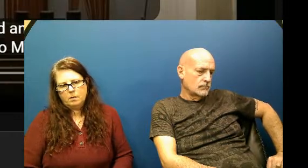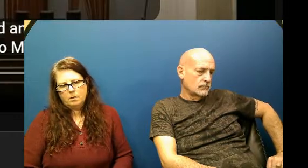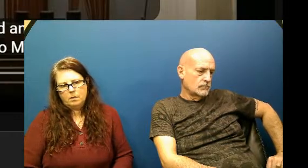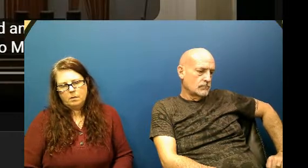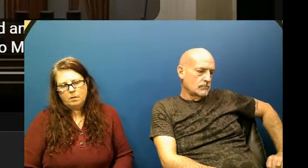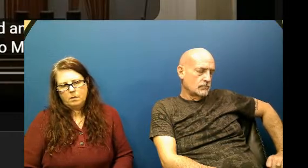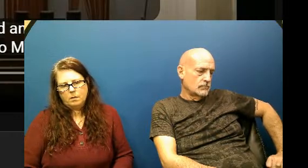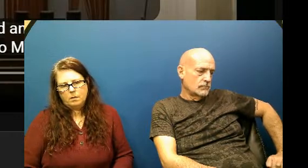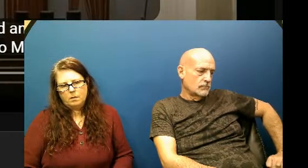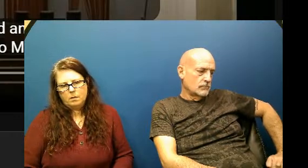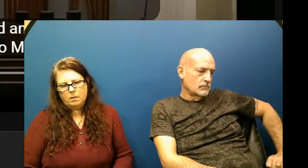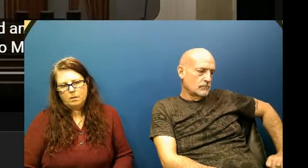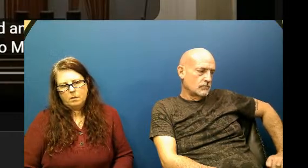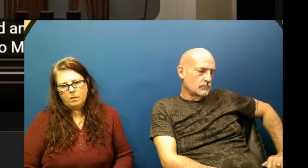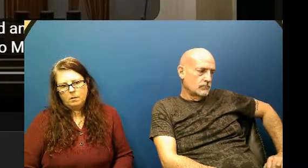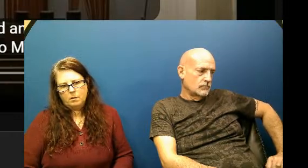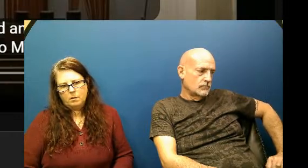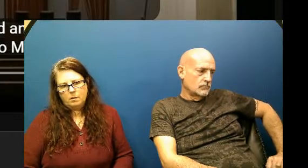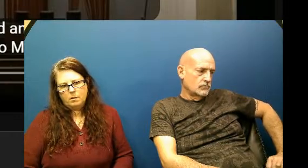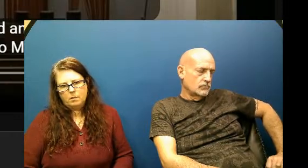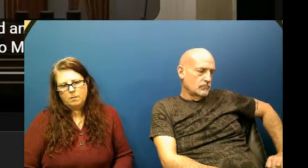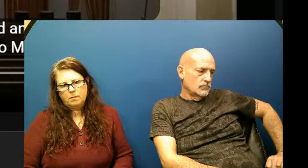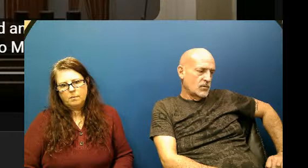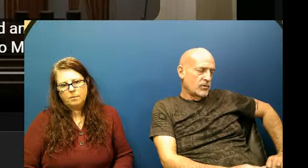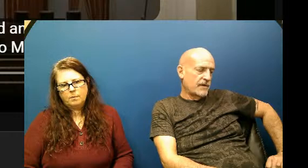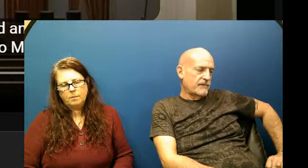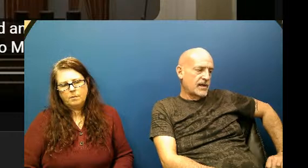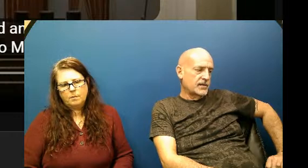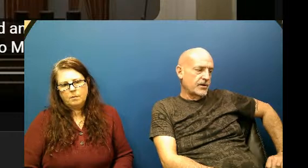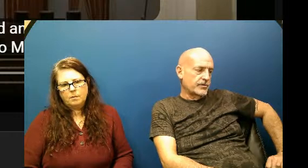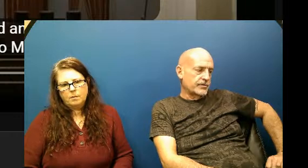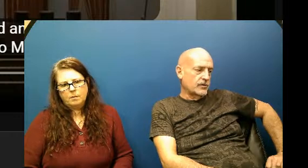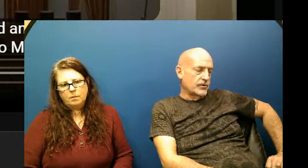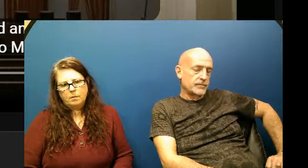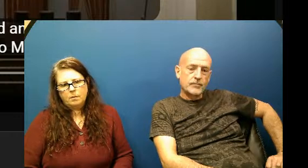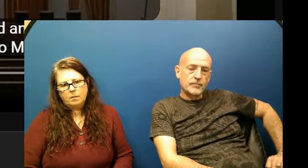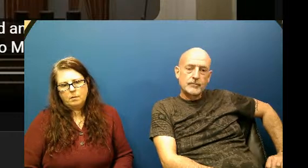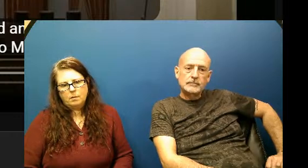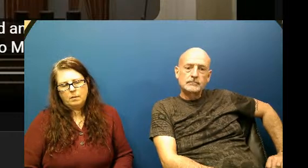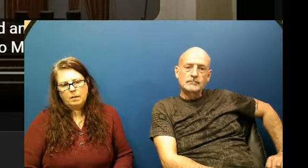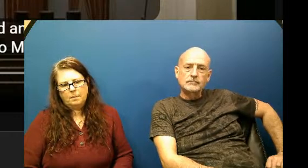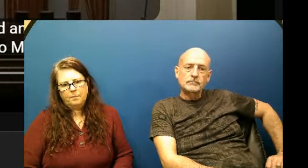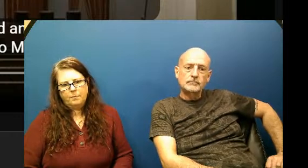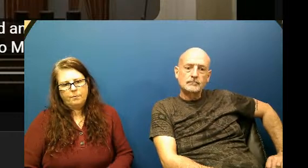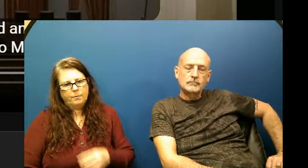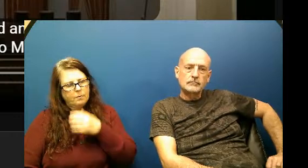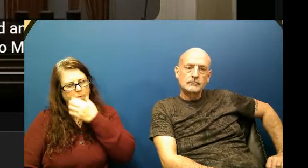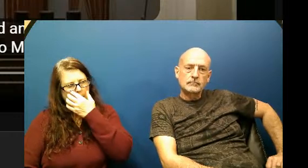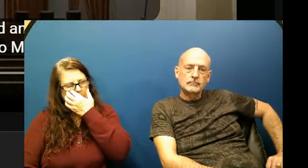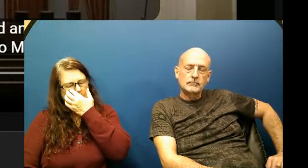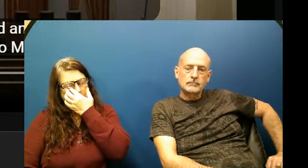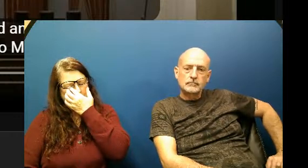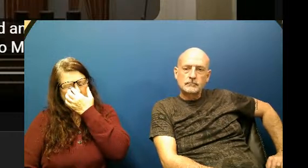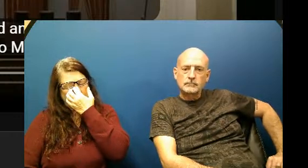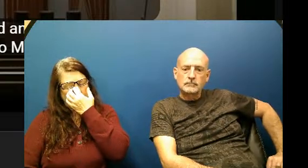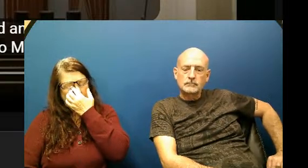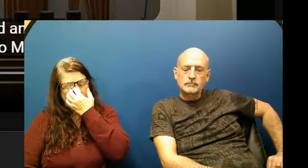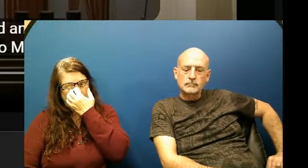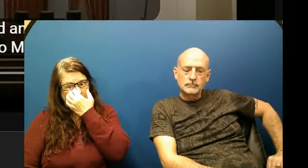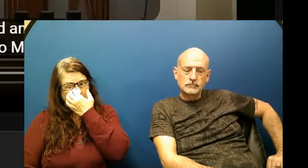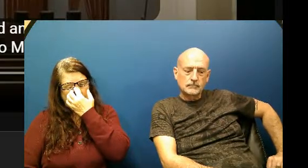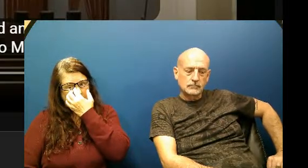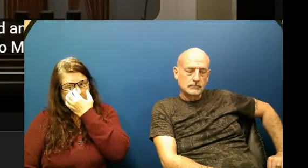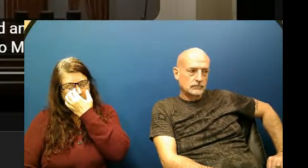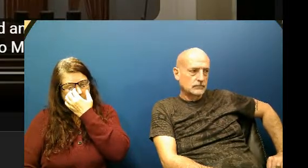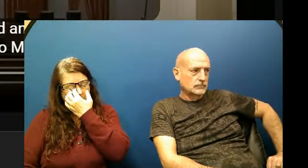law free and clear of this impermissible interest, you go ahead and do it. Well, that violates Can I say one other Taylor. thing, Justice Sotomayor, just because I think it is also